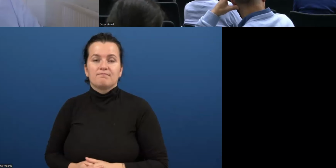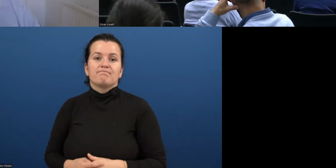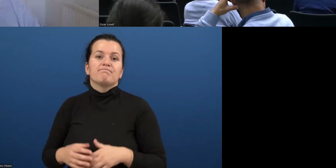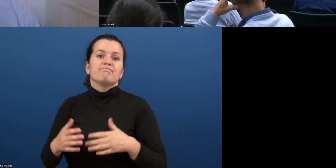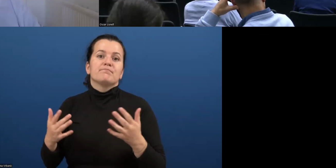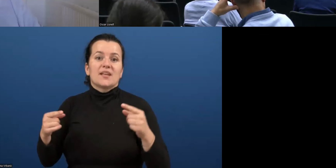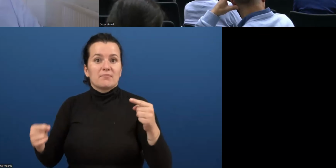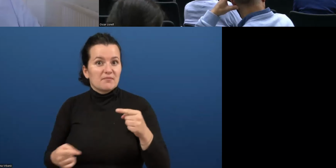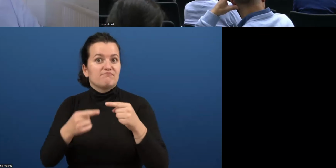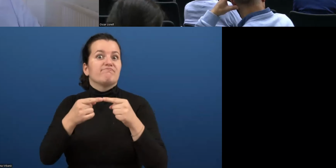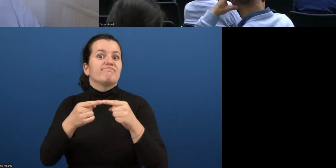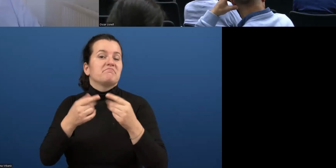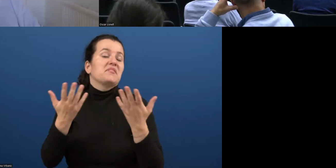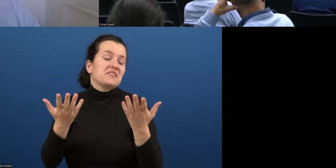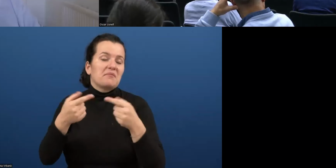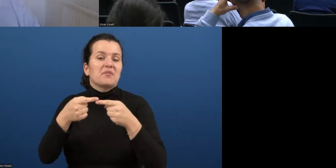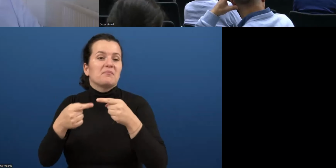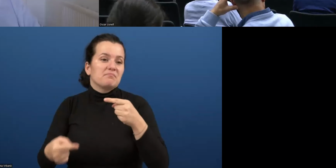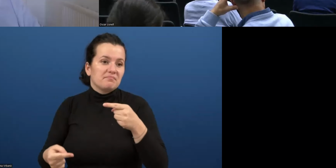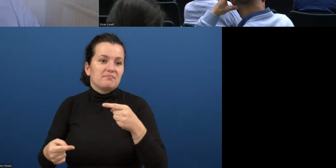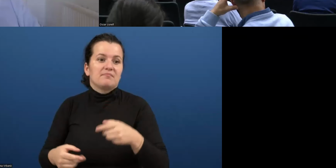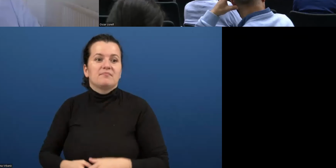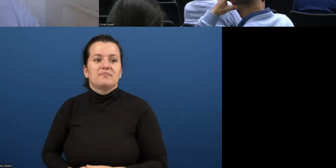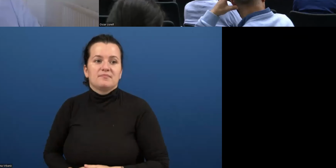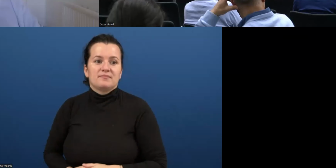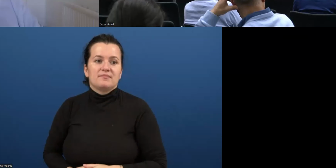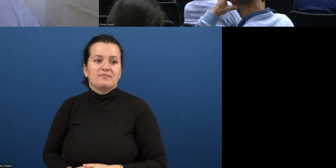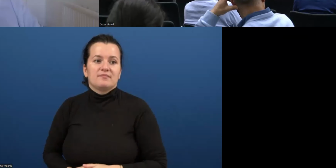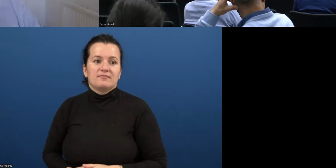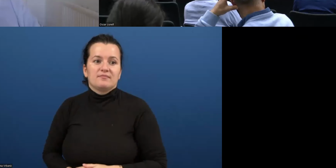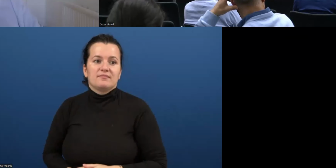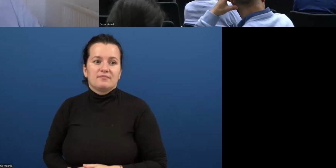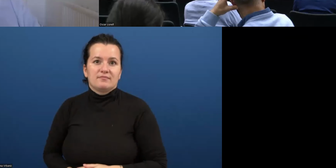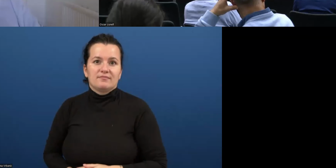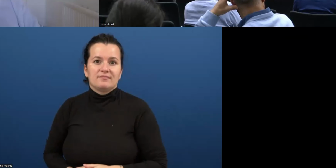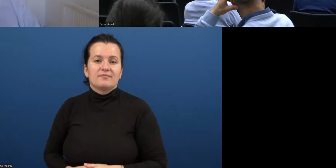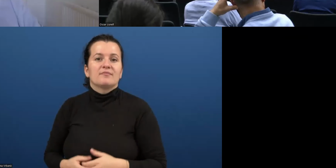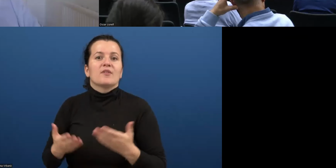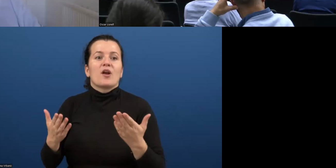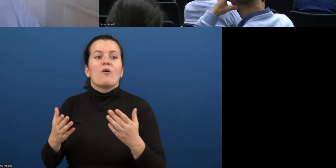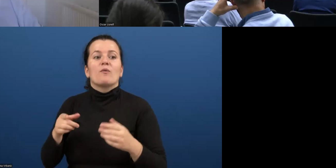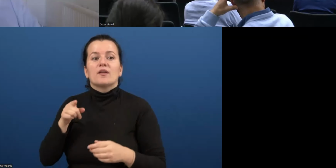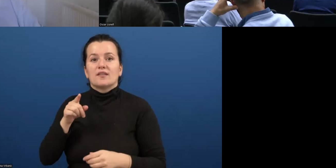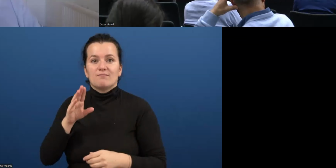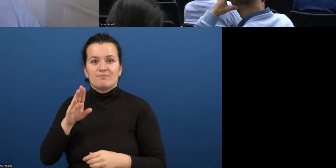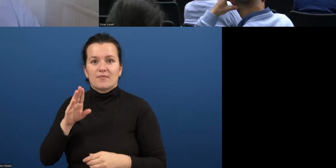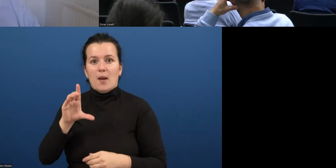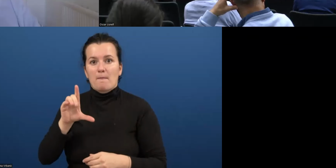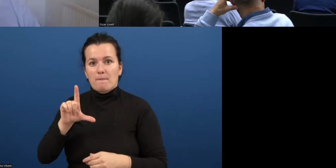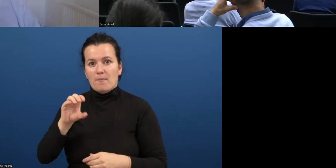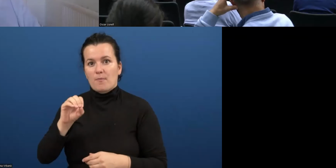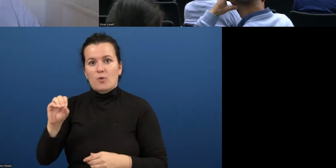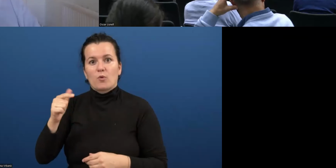not work. When you have Bluetooth, then you always have, as you talked about, the latency, having the wires.